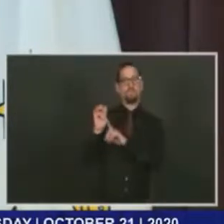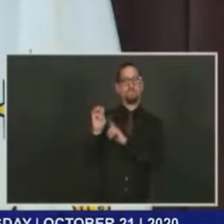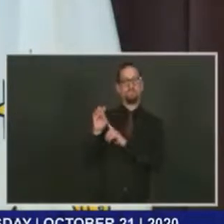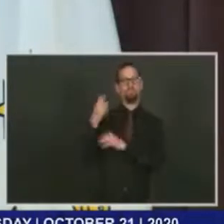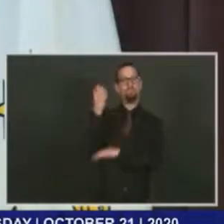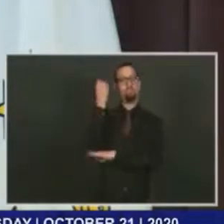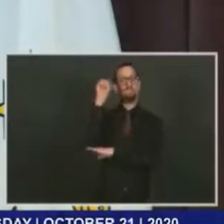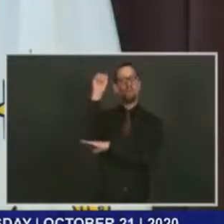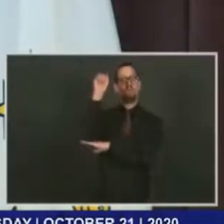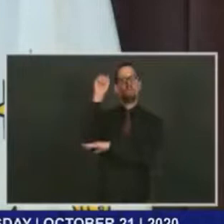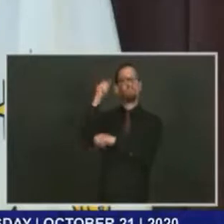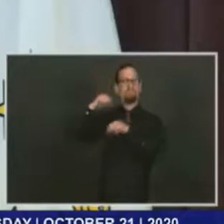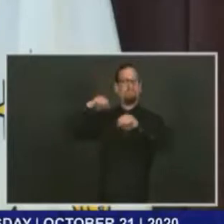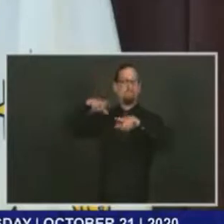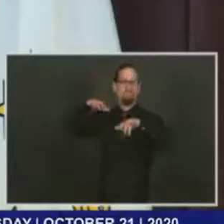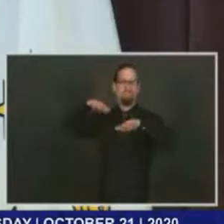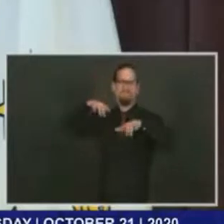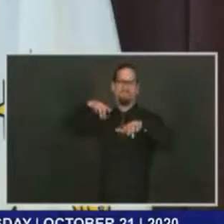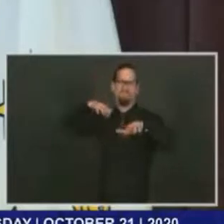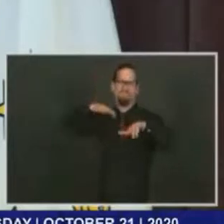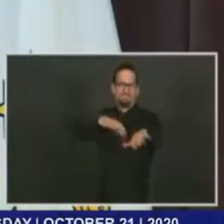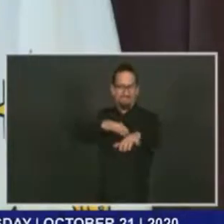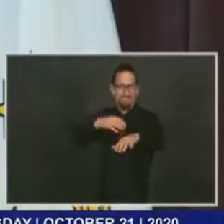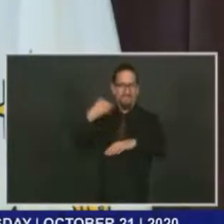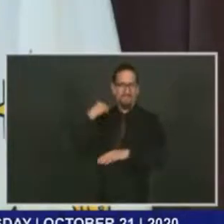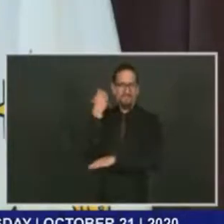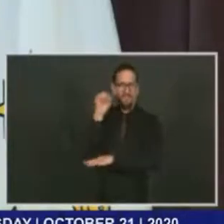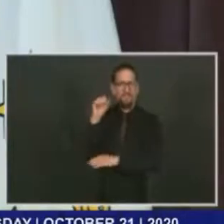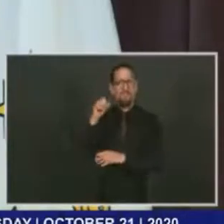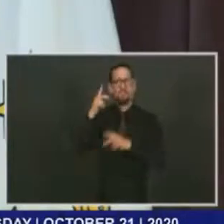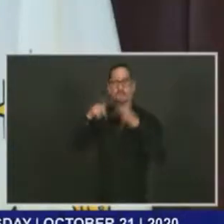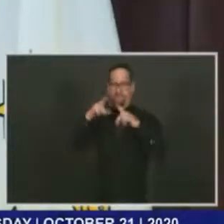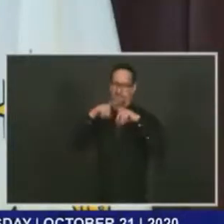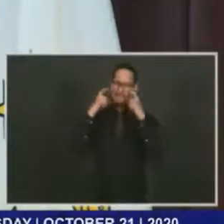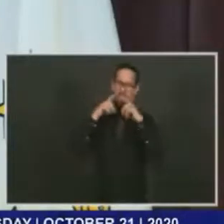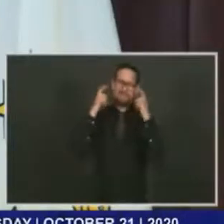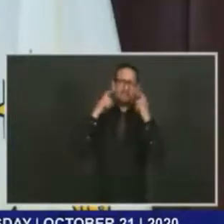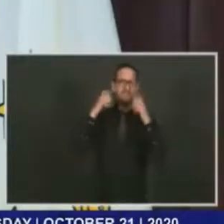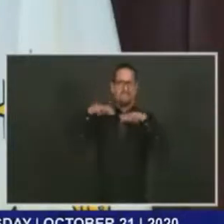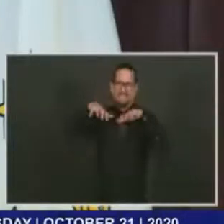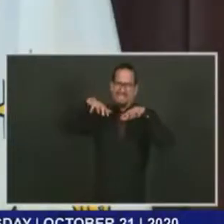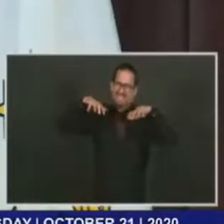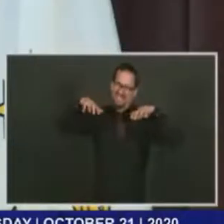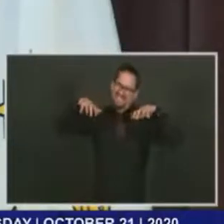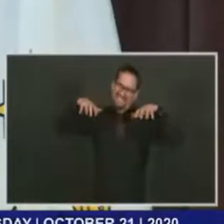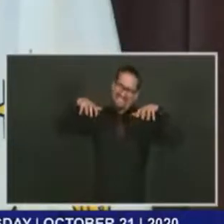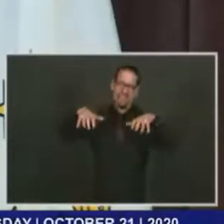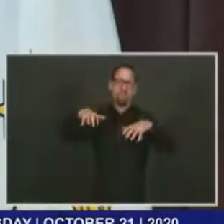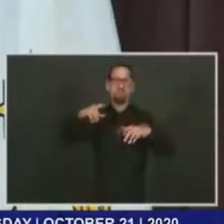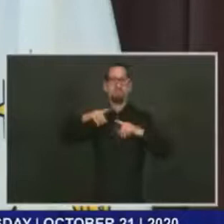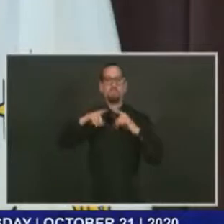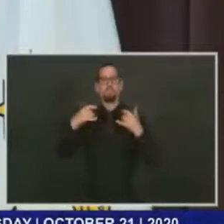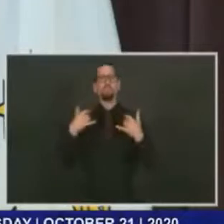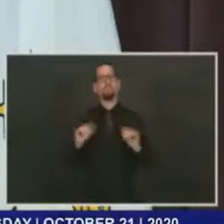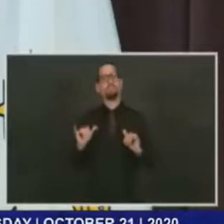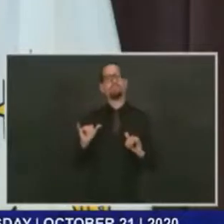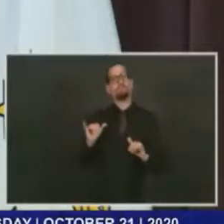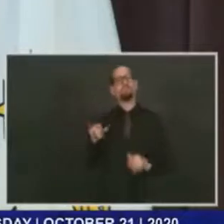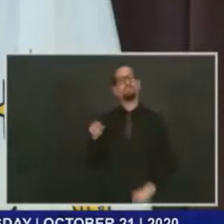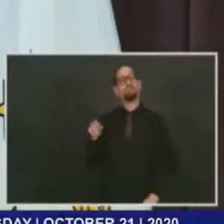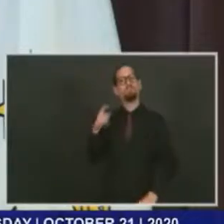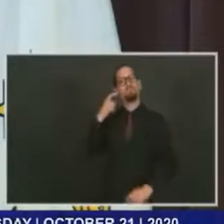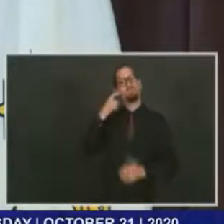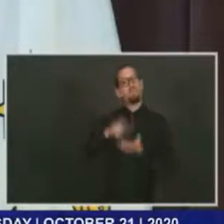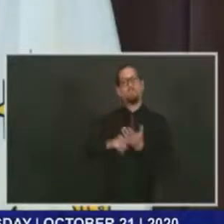came together. When masks were worn, we saw an extremely low %